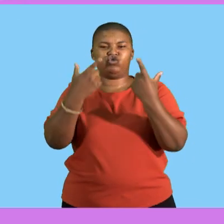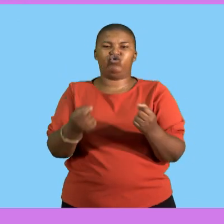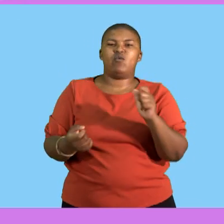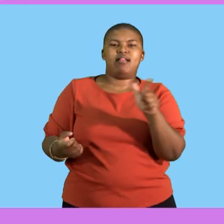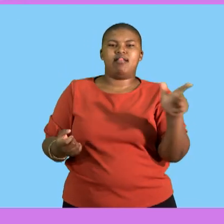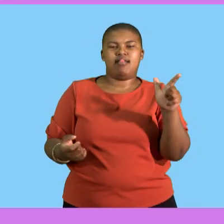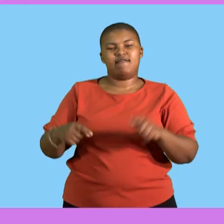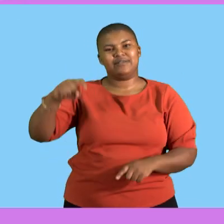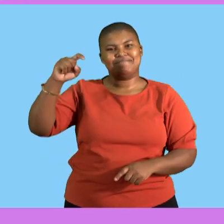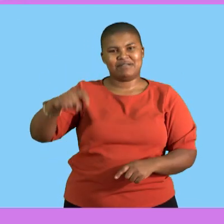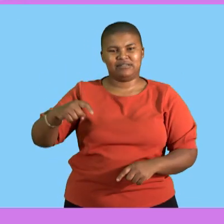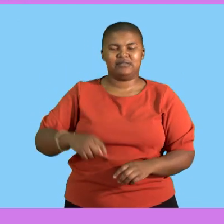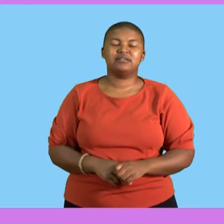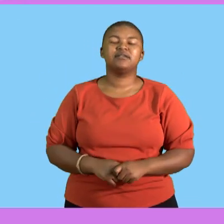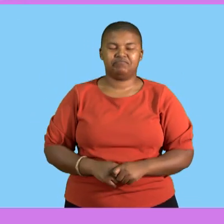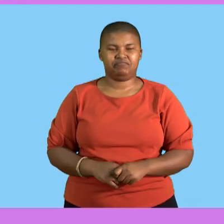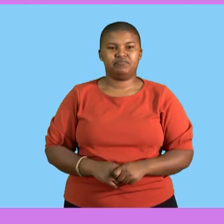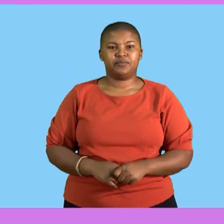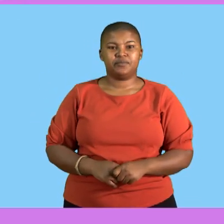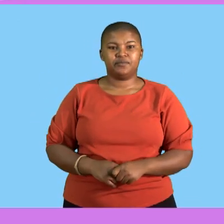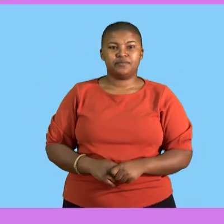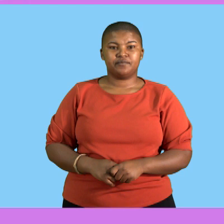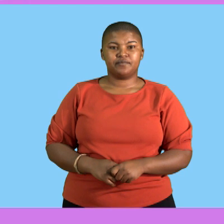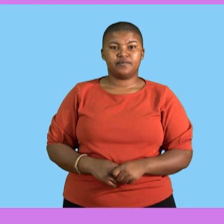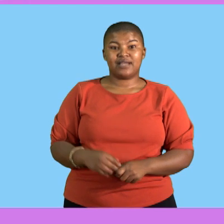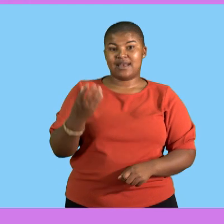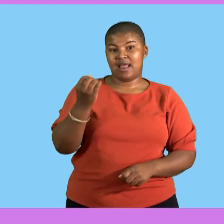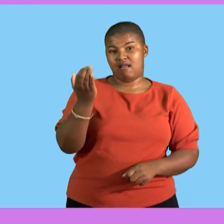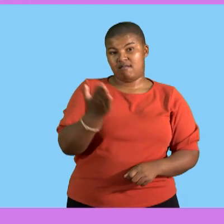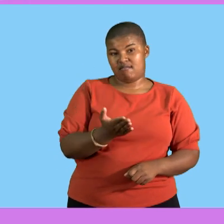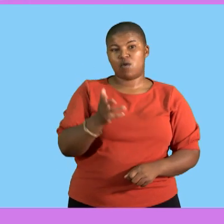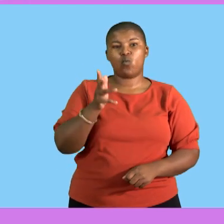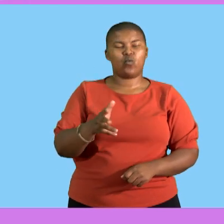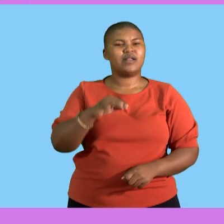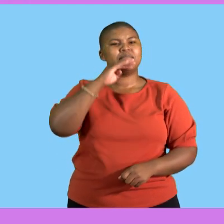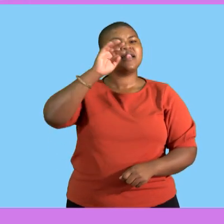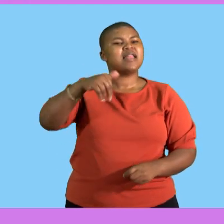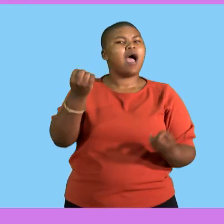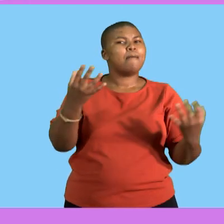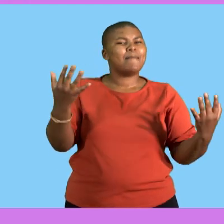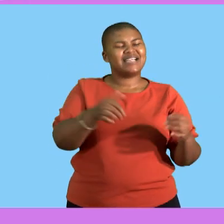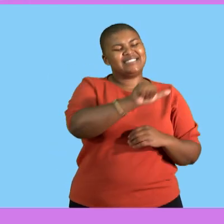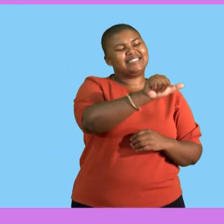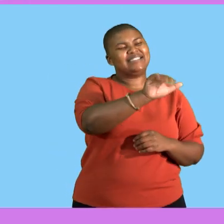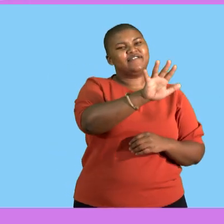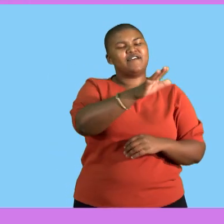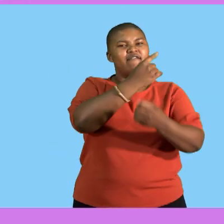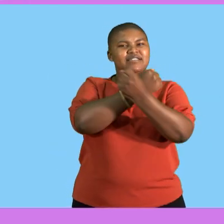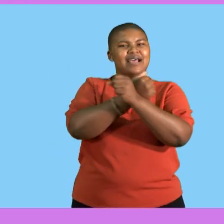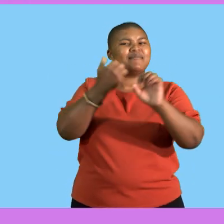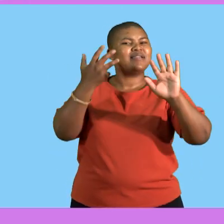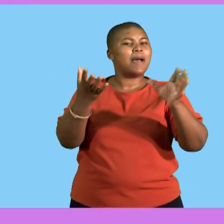this denominator 9 will fall off and I'm left with 65 multiplied by 9. It gives